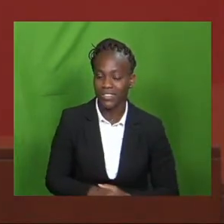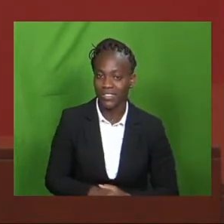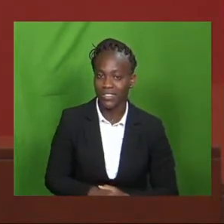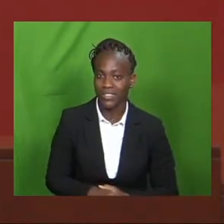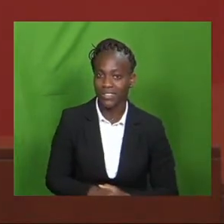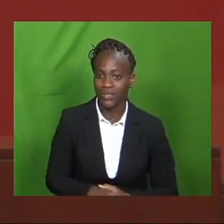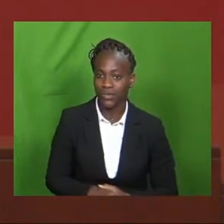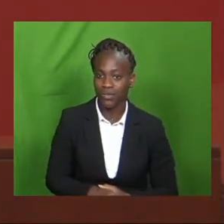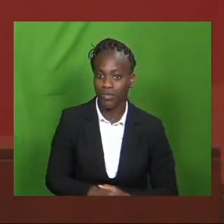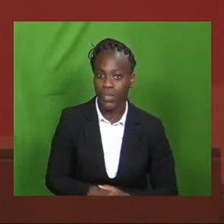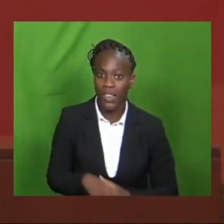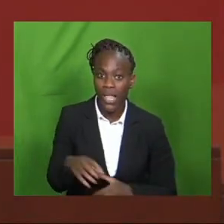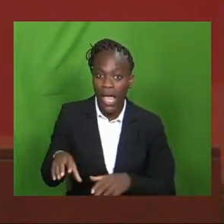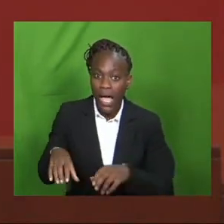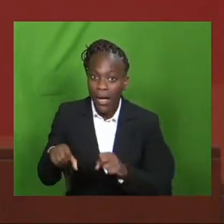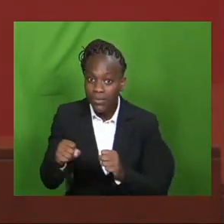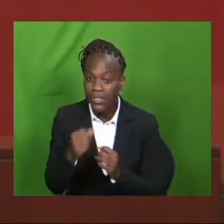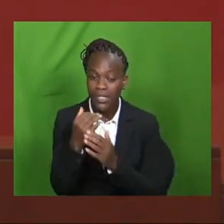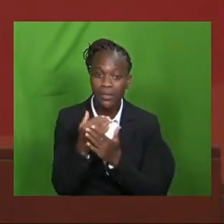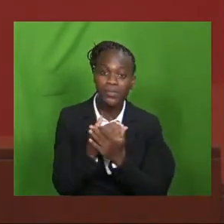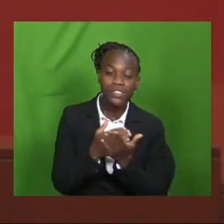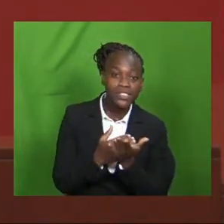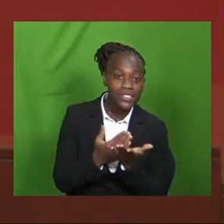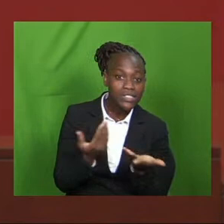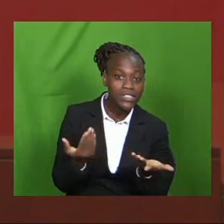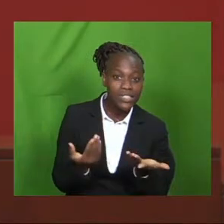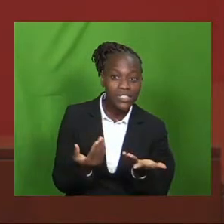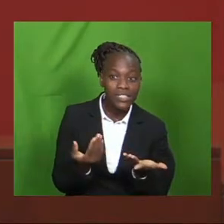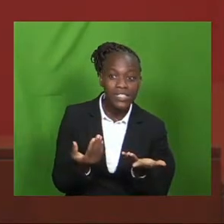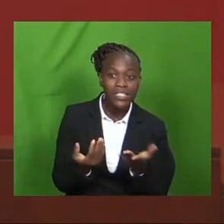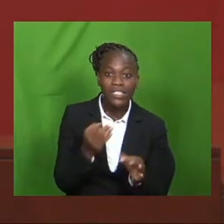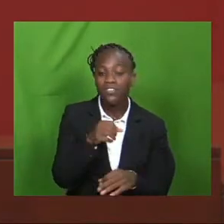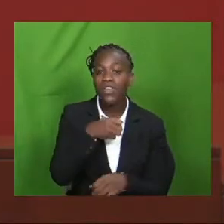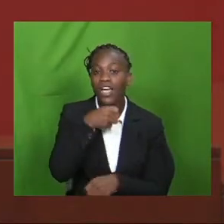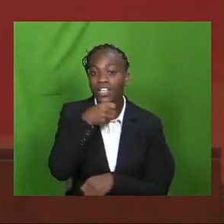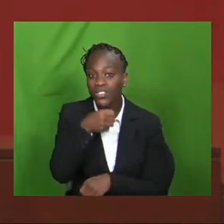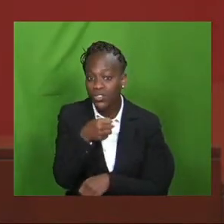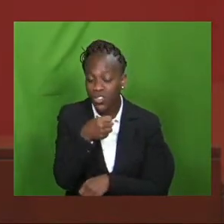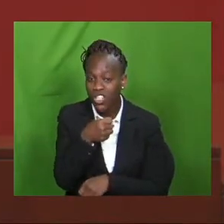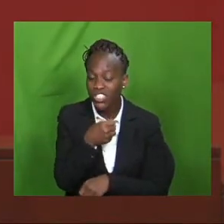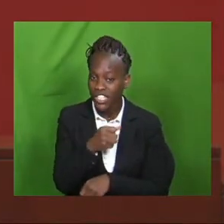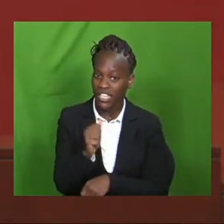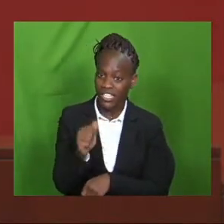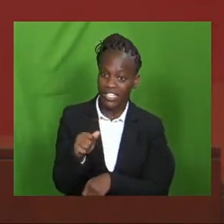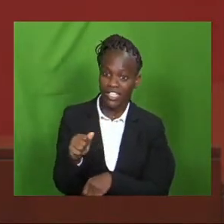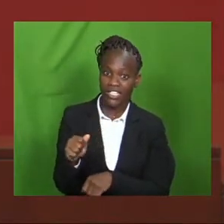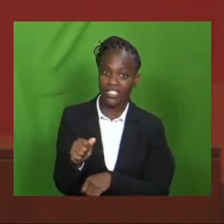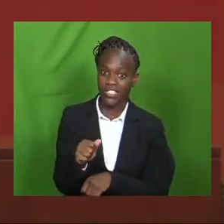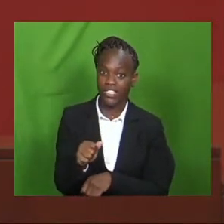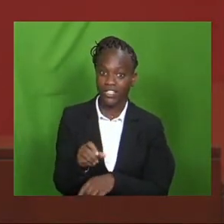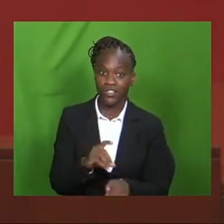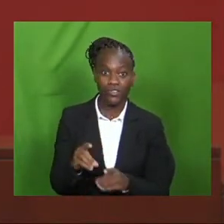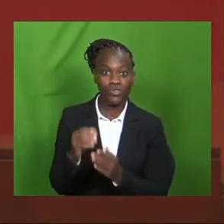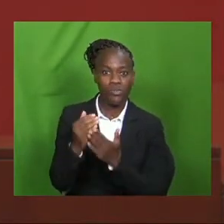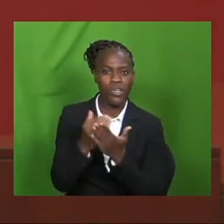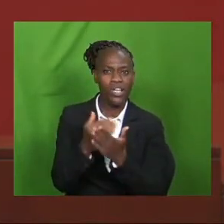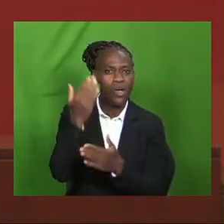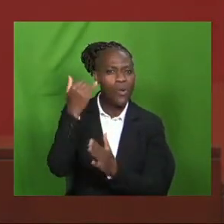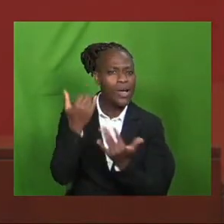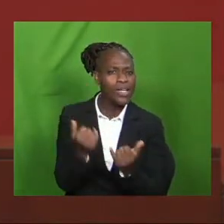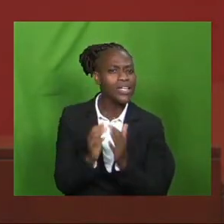Have they been captured in the budget? If you are assured that they've been done, why now ask this